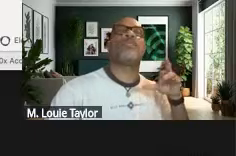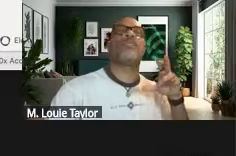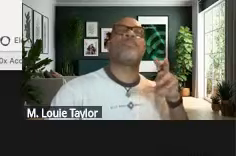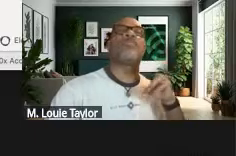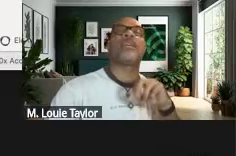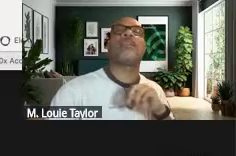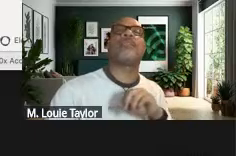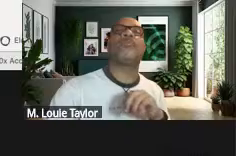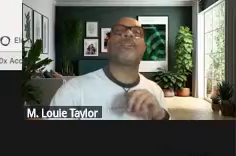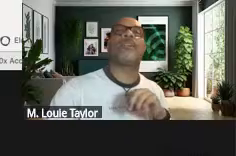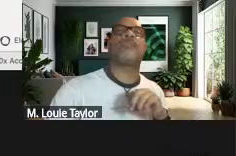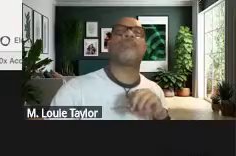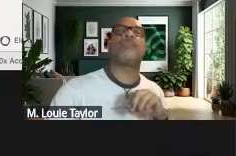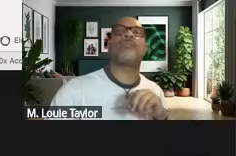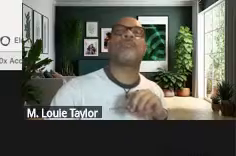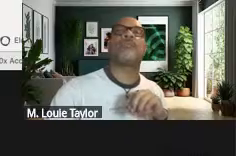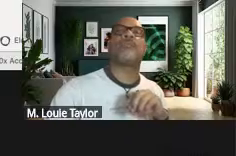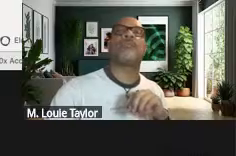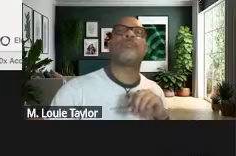it dumbs it down a little bit,